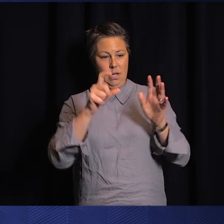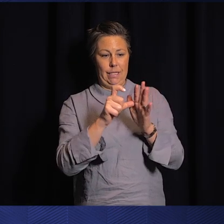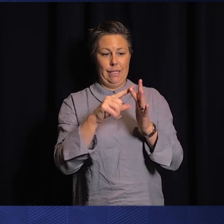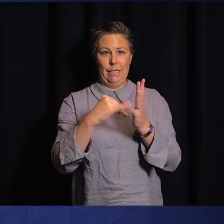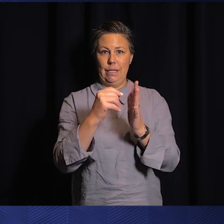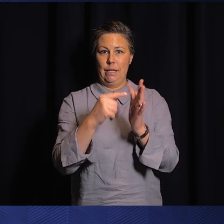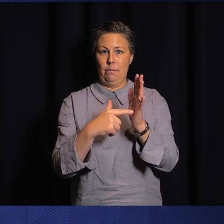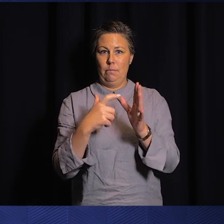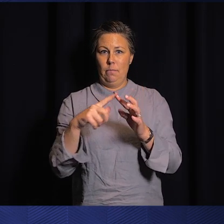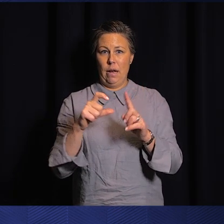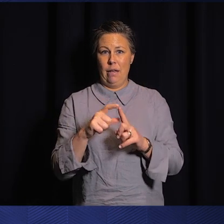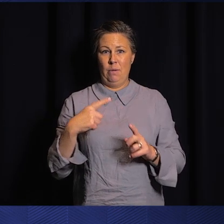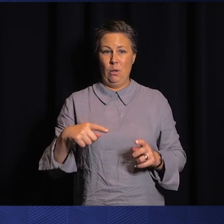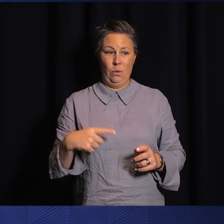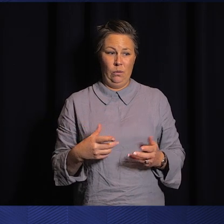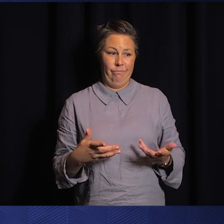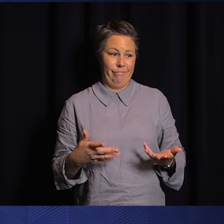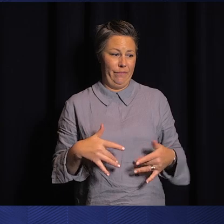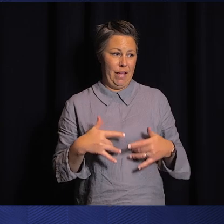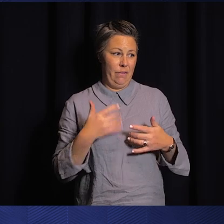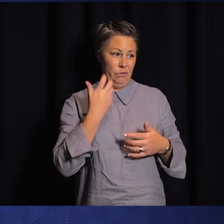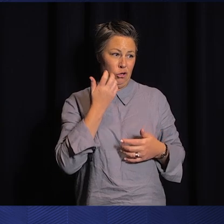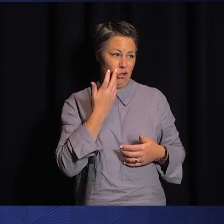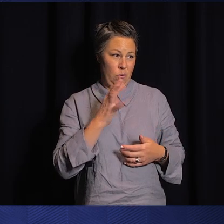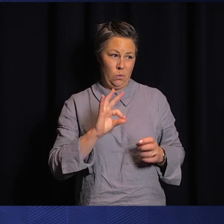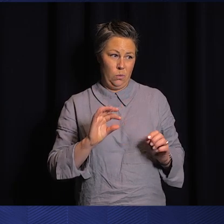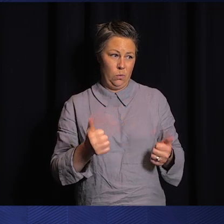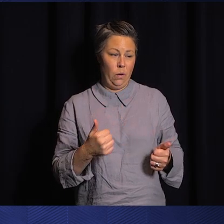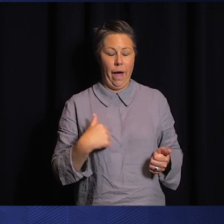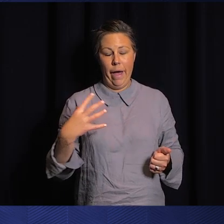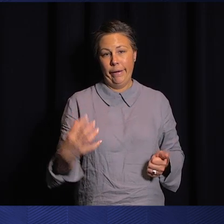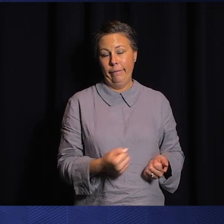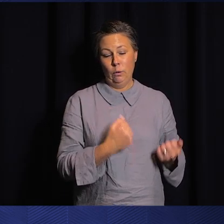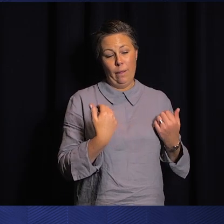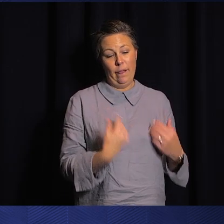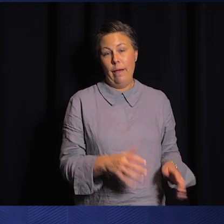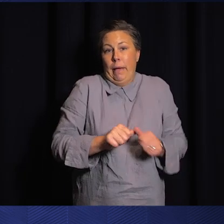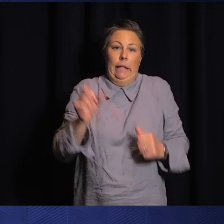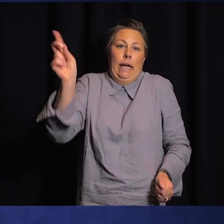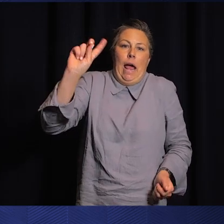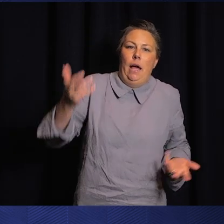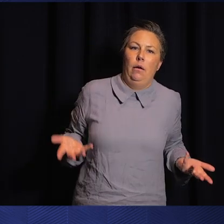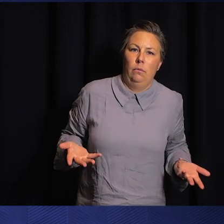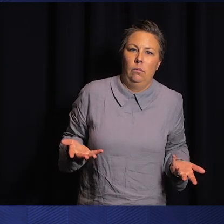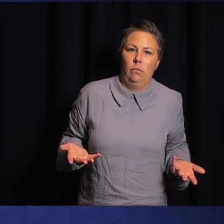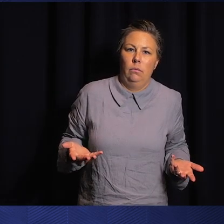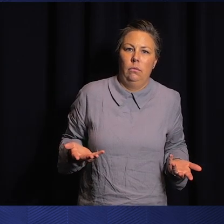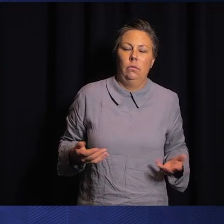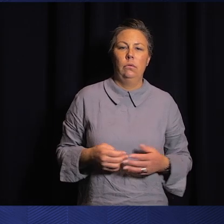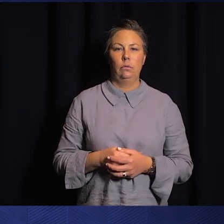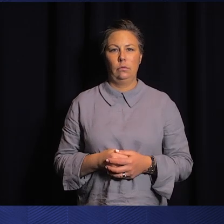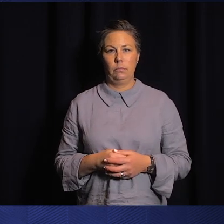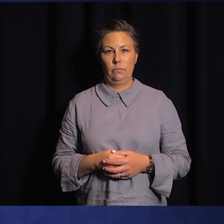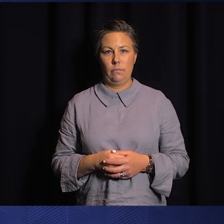particularly if they have no choice but to leave the land eventually, or they cannot go back. So there is